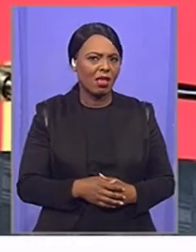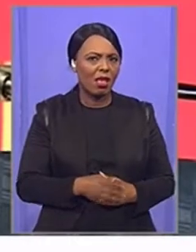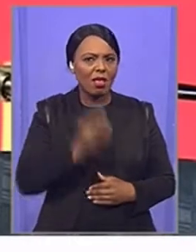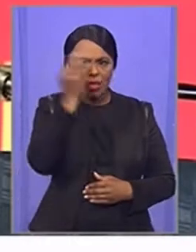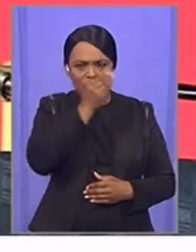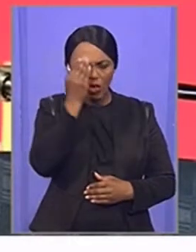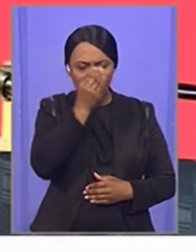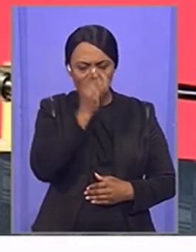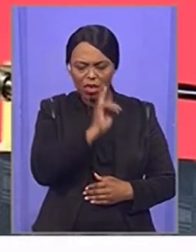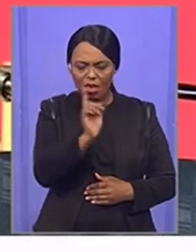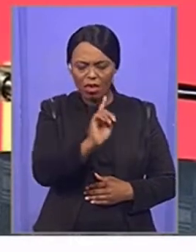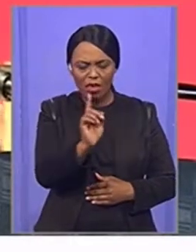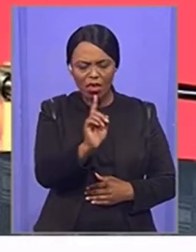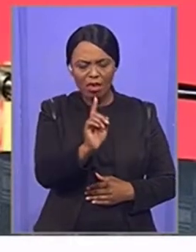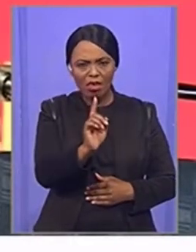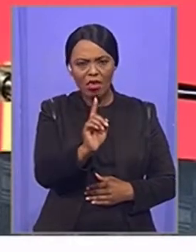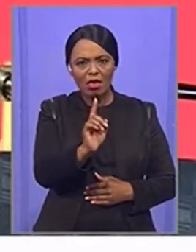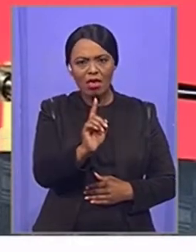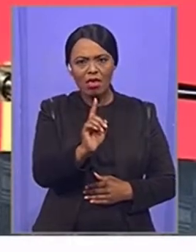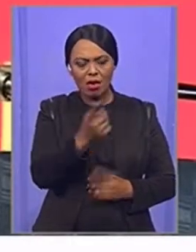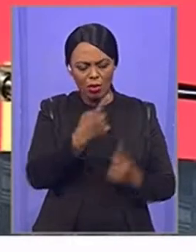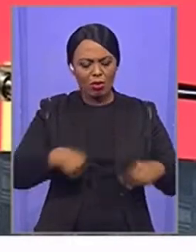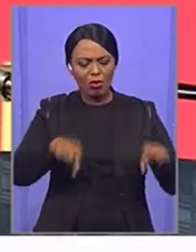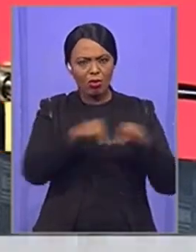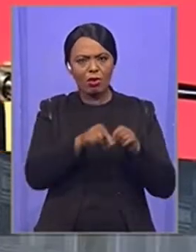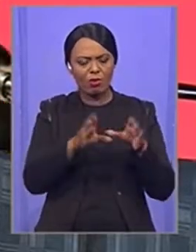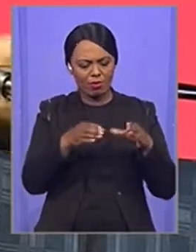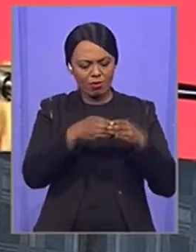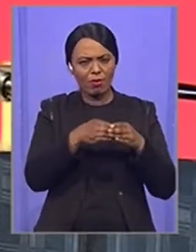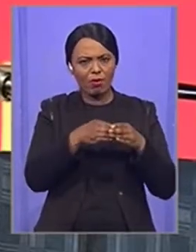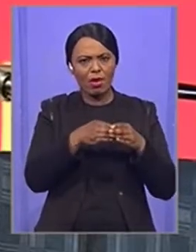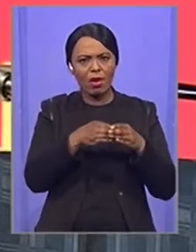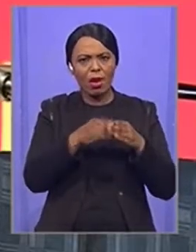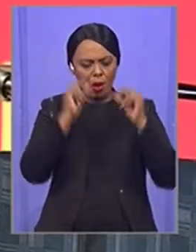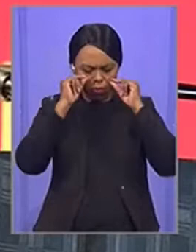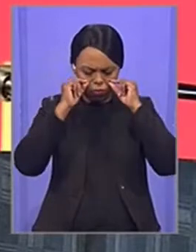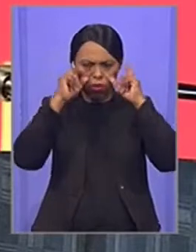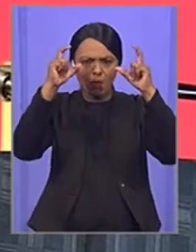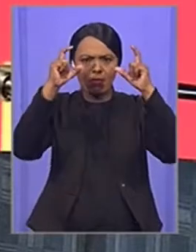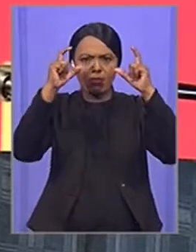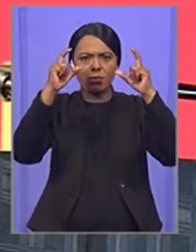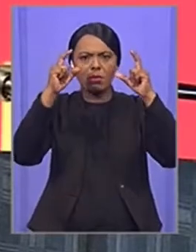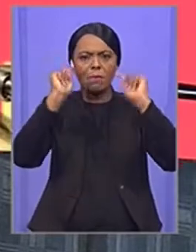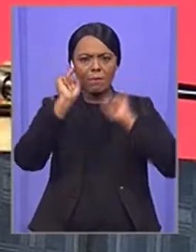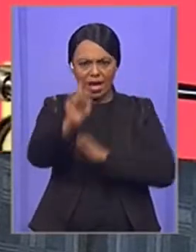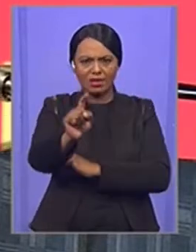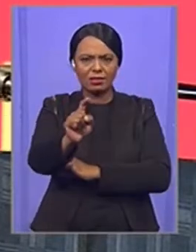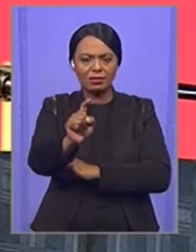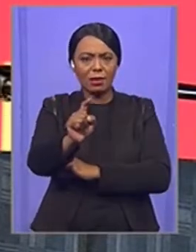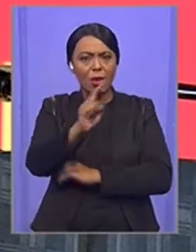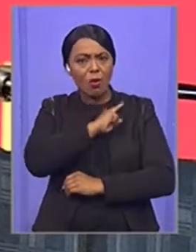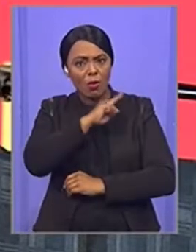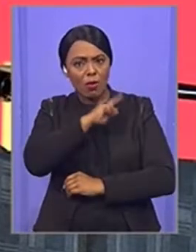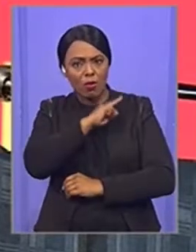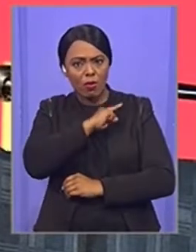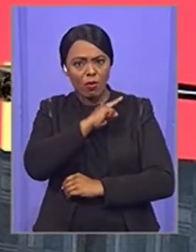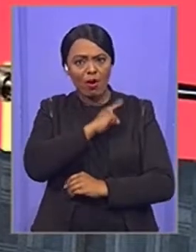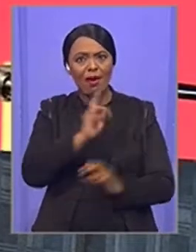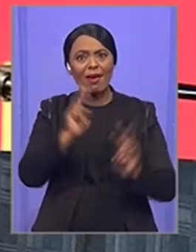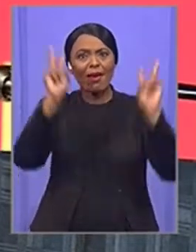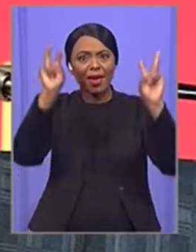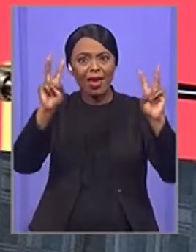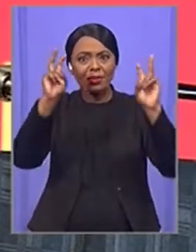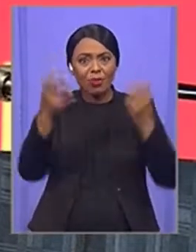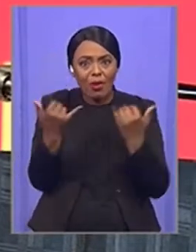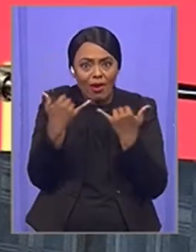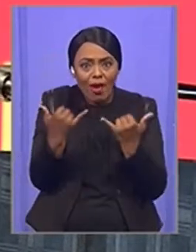as communists. Communists must always have their two eyes wide open. The reason why this matter gets